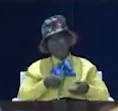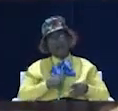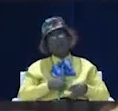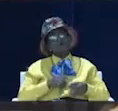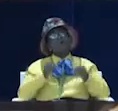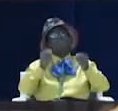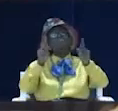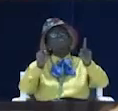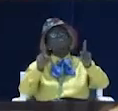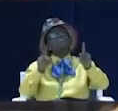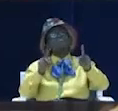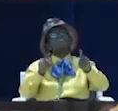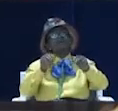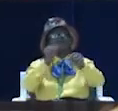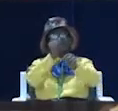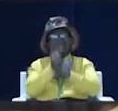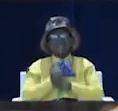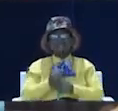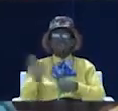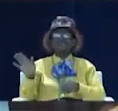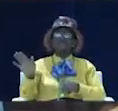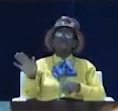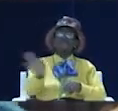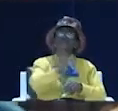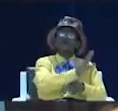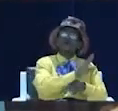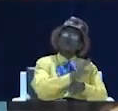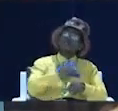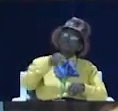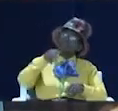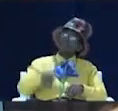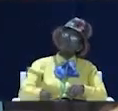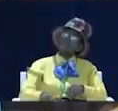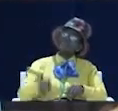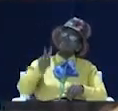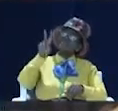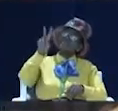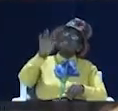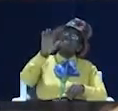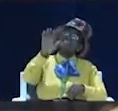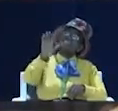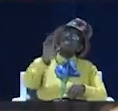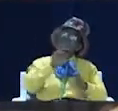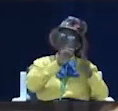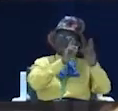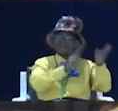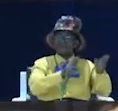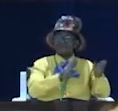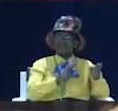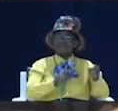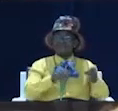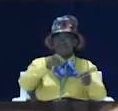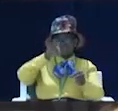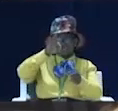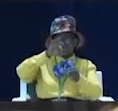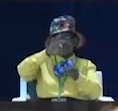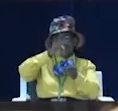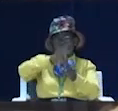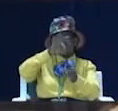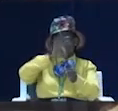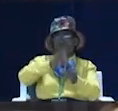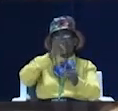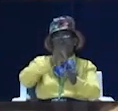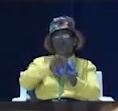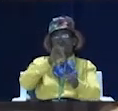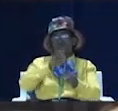If he doesn't say anything, when it is time to vote, vote as the Spirit of God will direct you. If